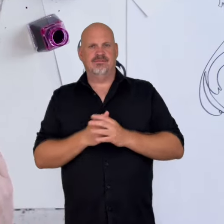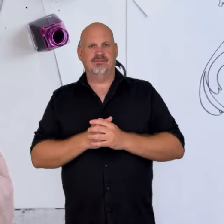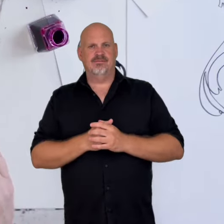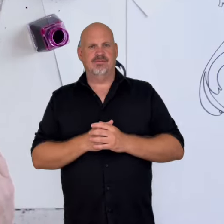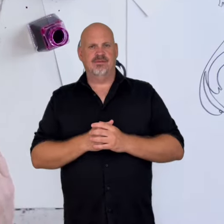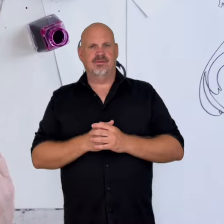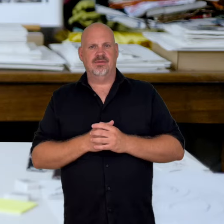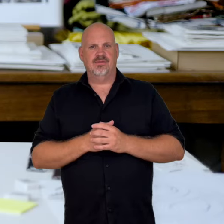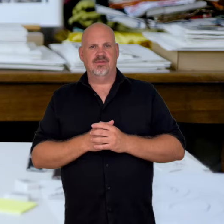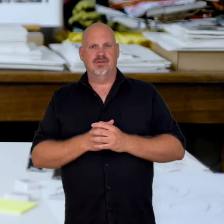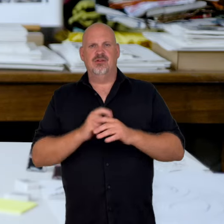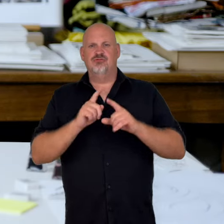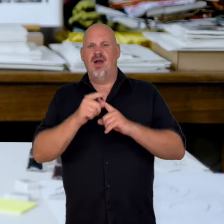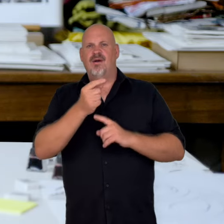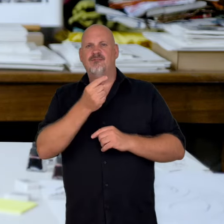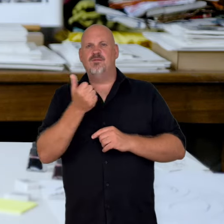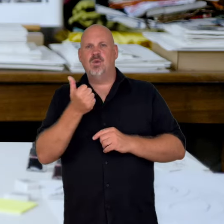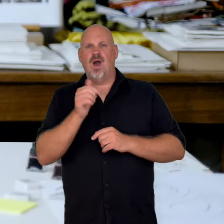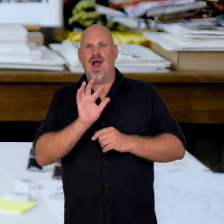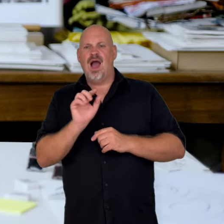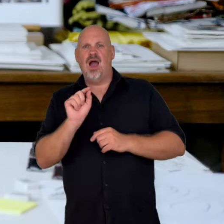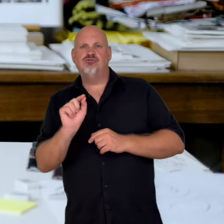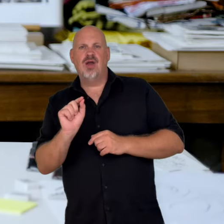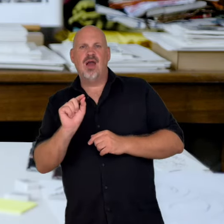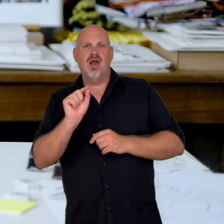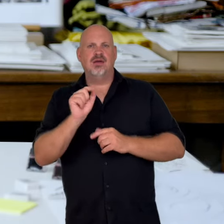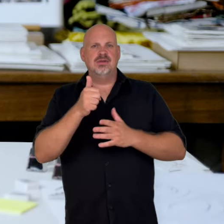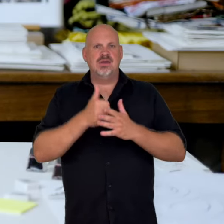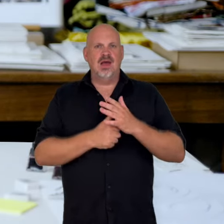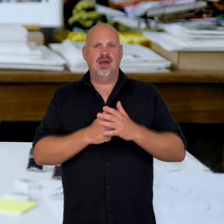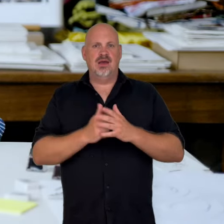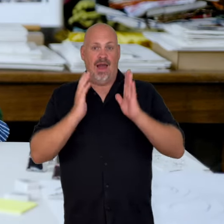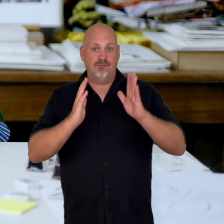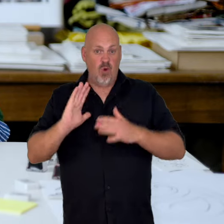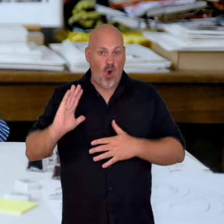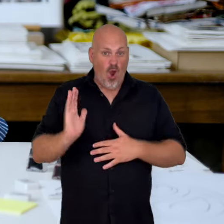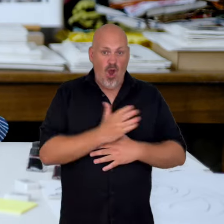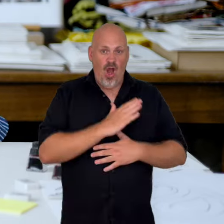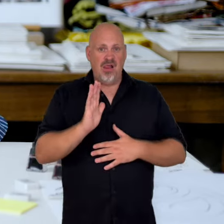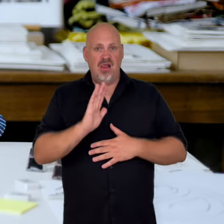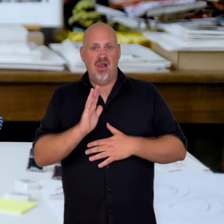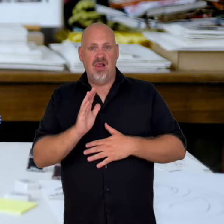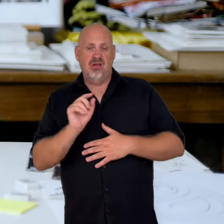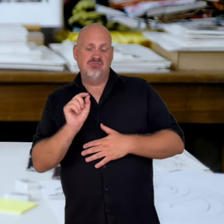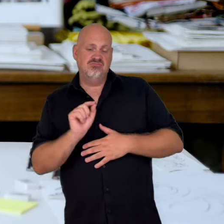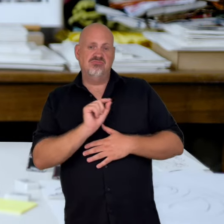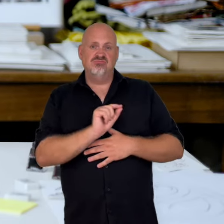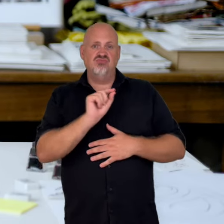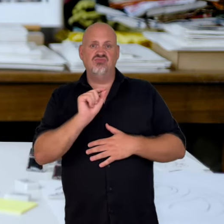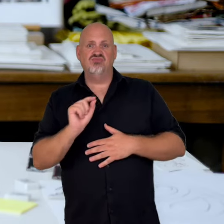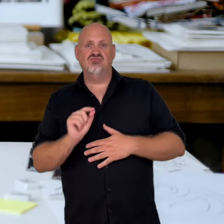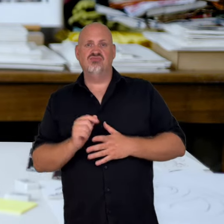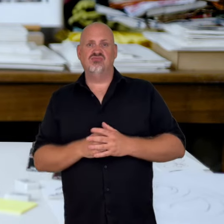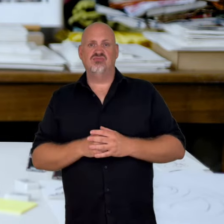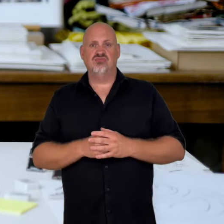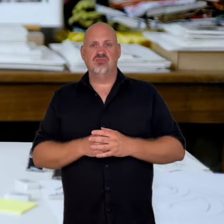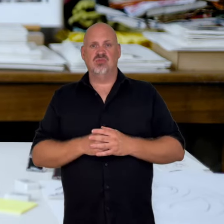there. Really super. So, to start building it up a